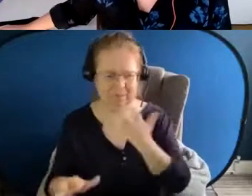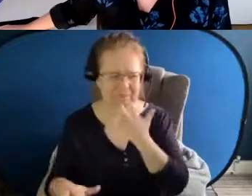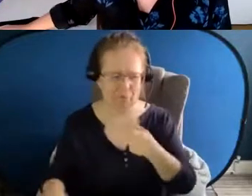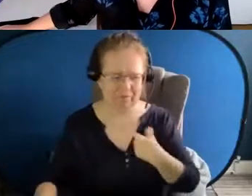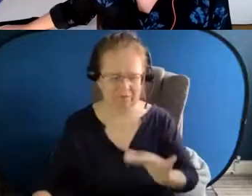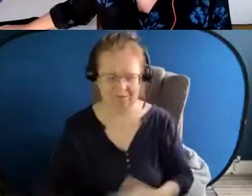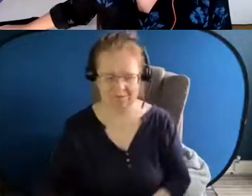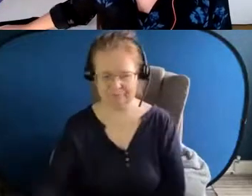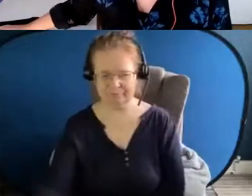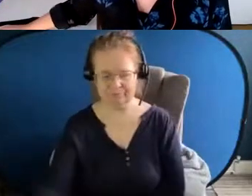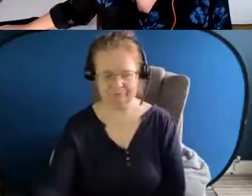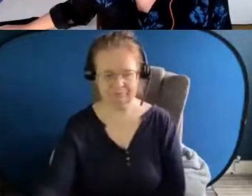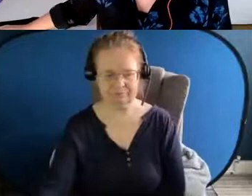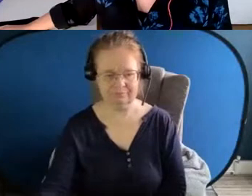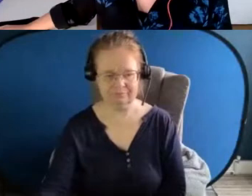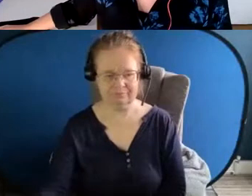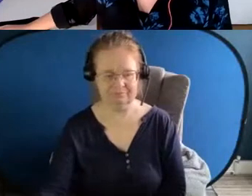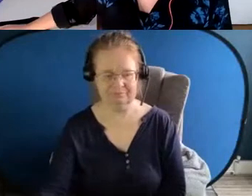us.